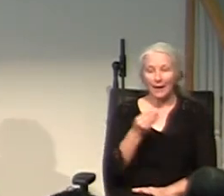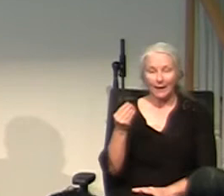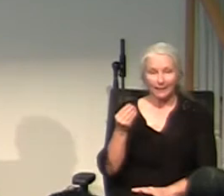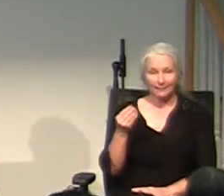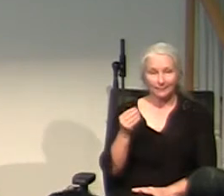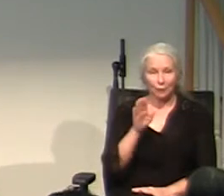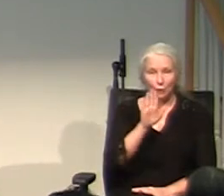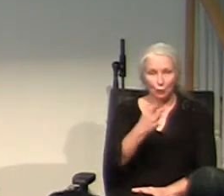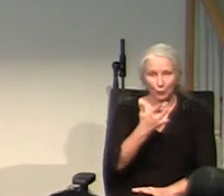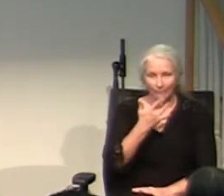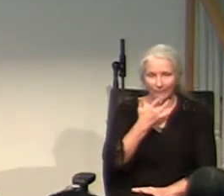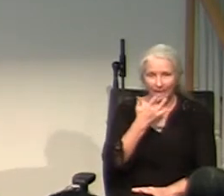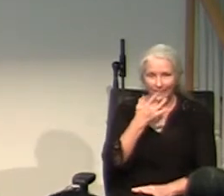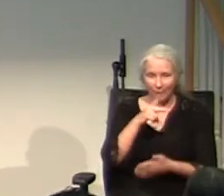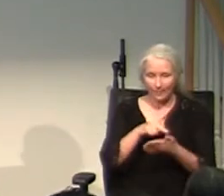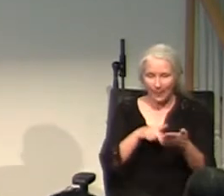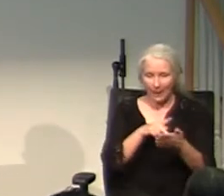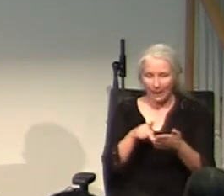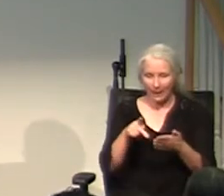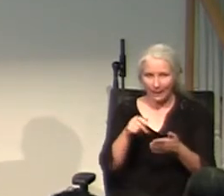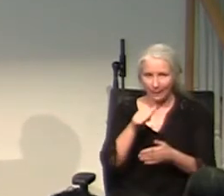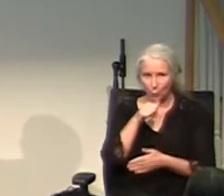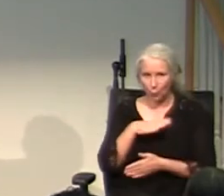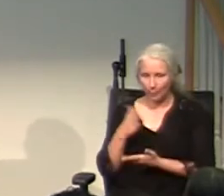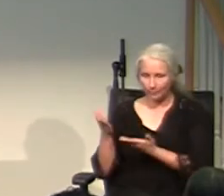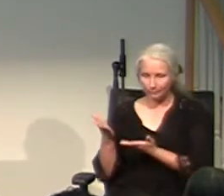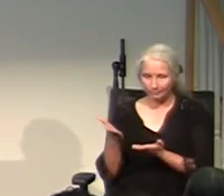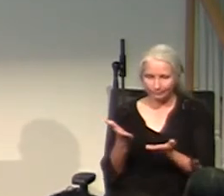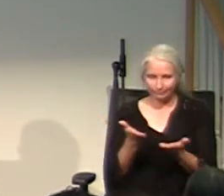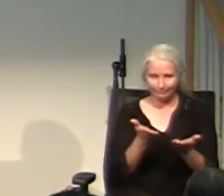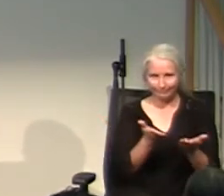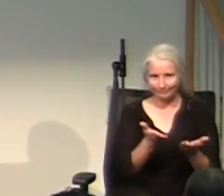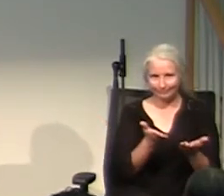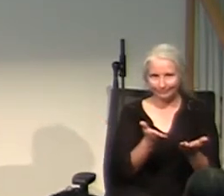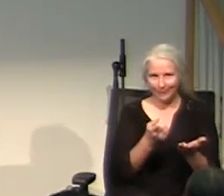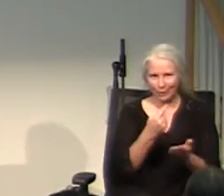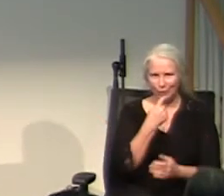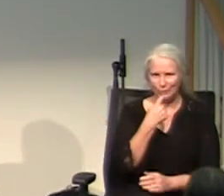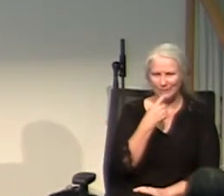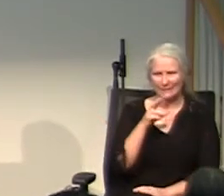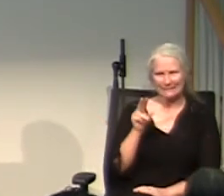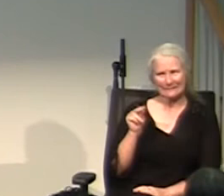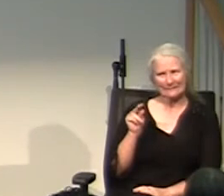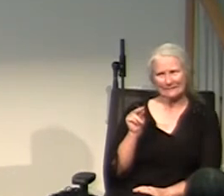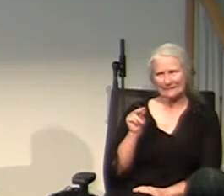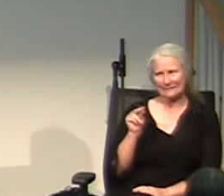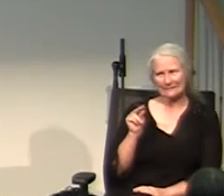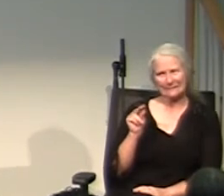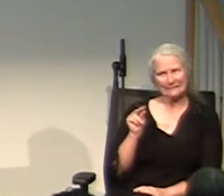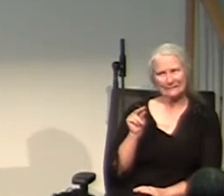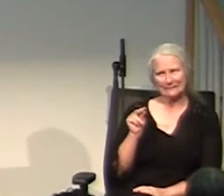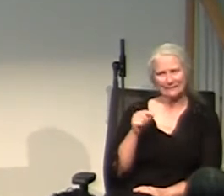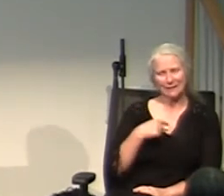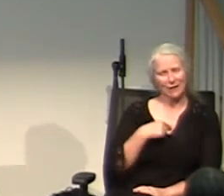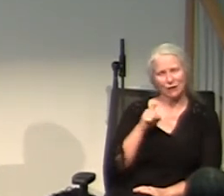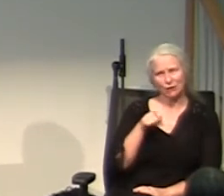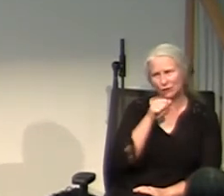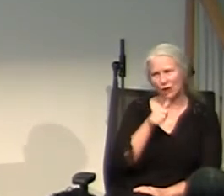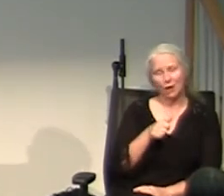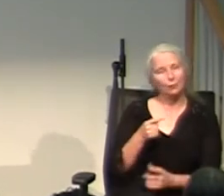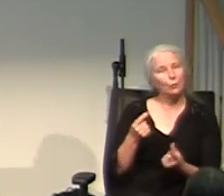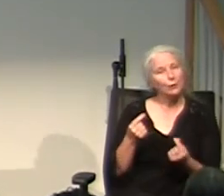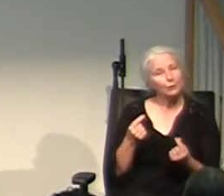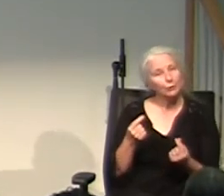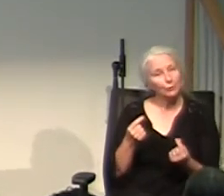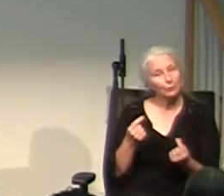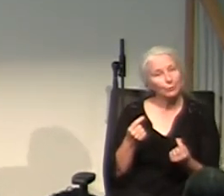pie, and you said, no, I don't think I should. What are you going to do? You're